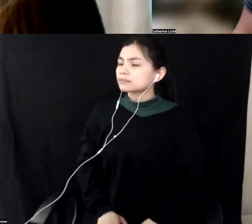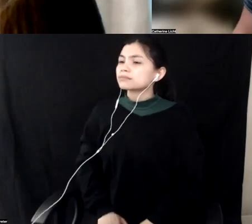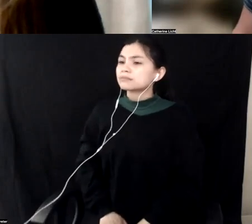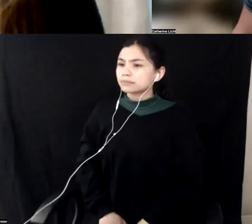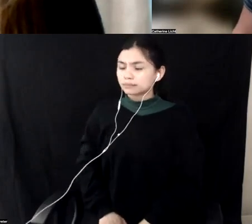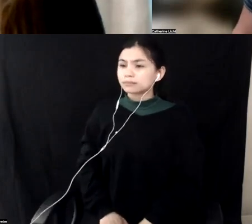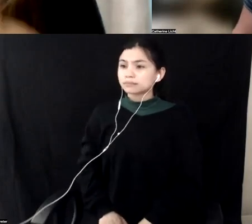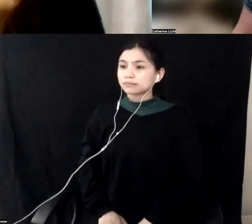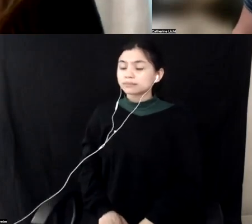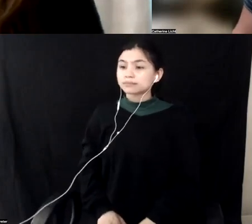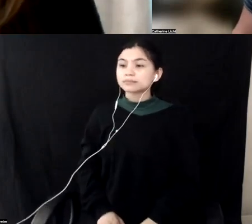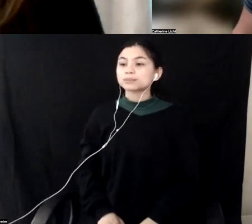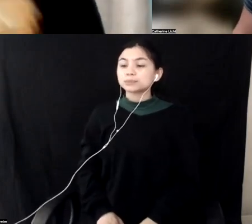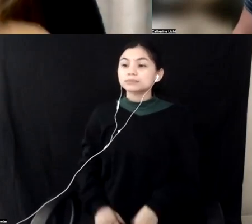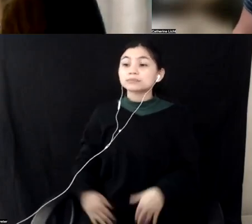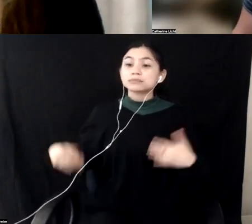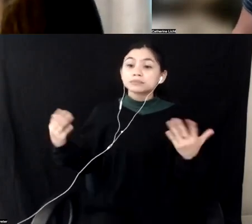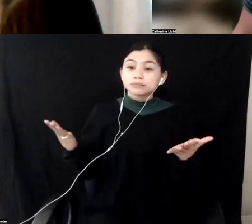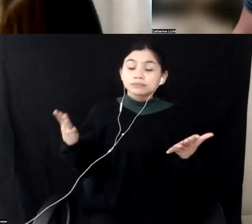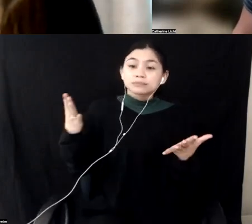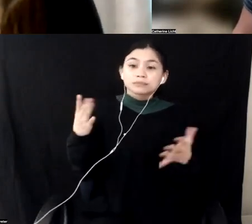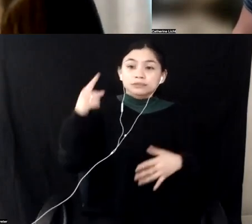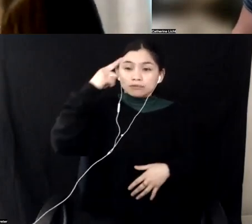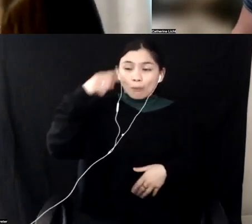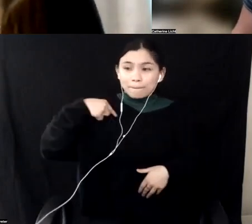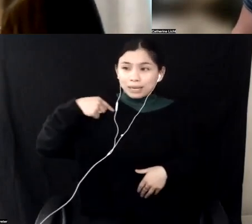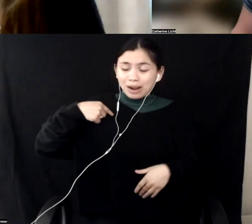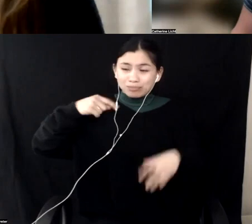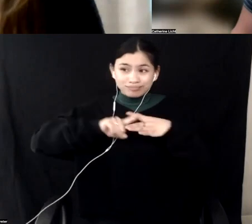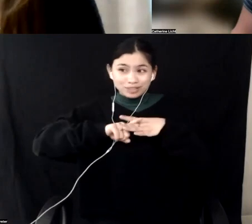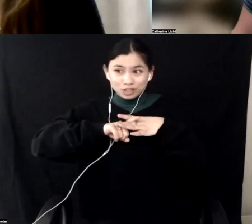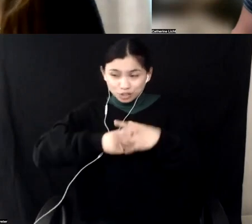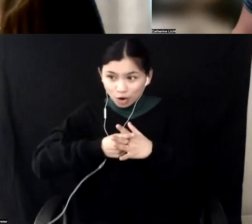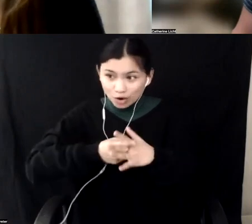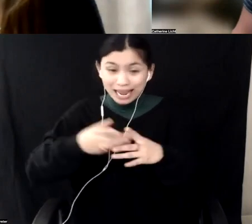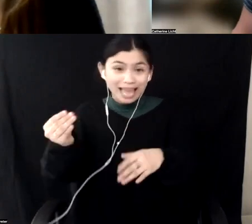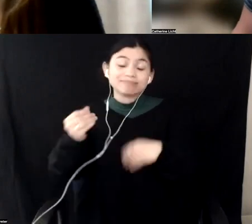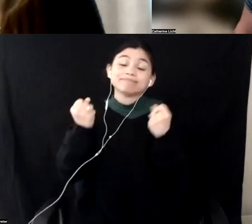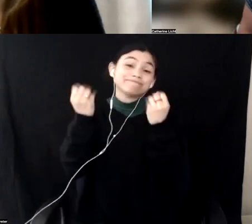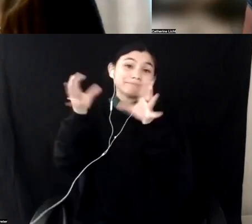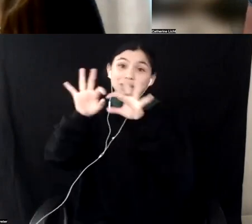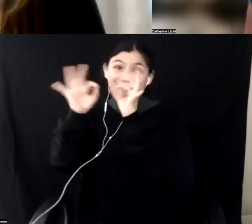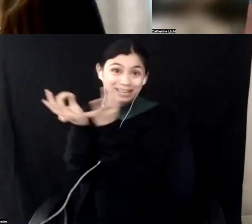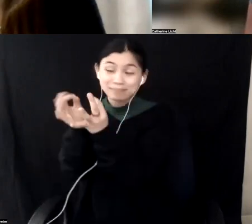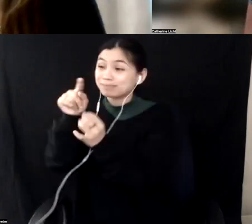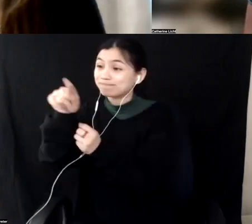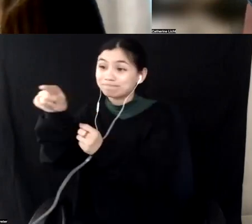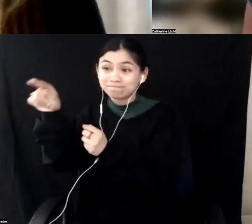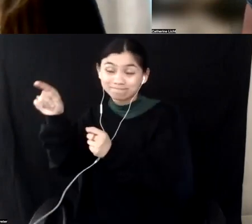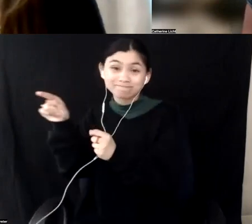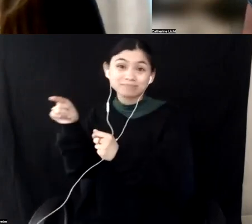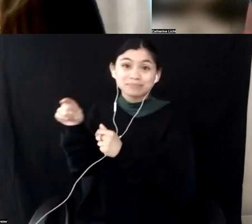Um, for me, when I was starting out, and for a lot of families, especially when they're